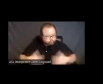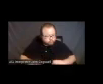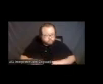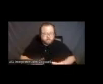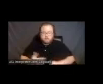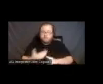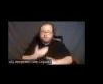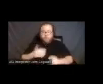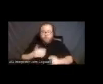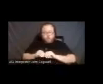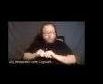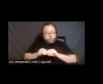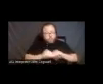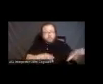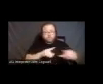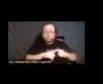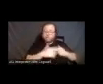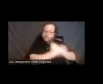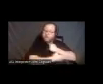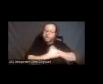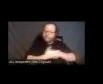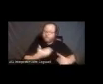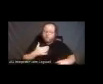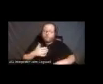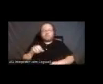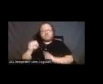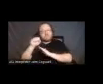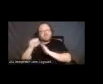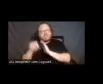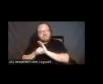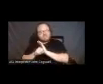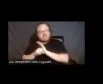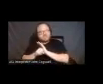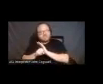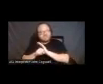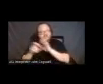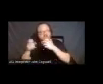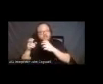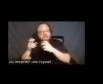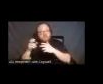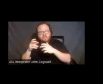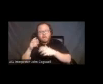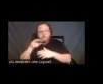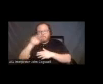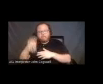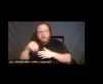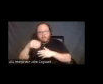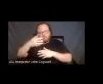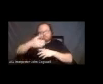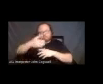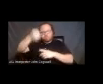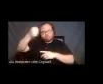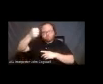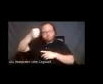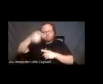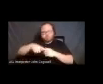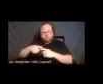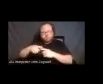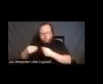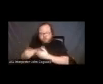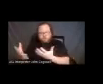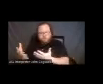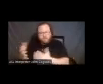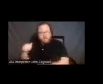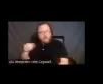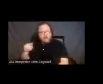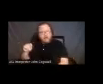they're redistributed to the counties, the state takes off kind of an off-the-top percentage it uses to administer the act at the